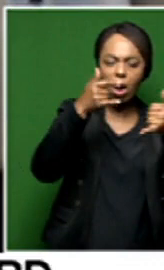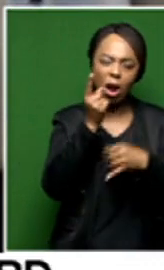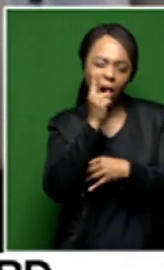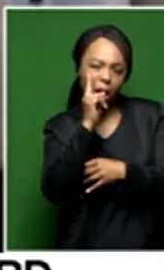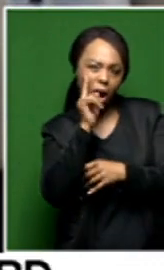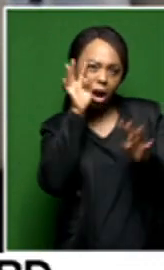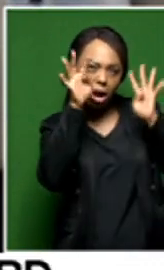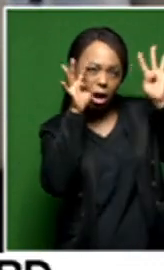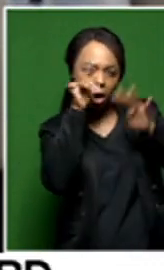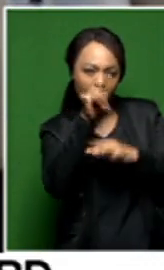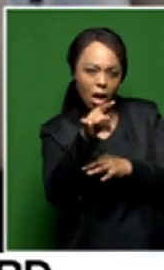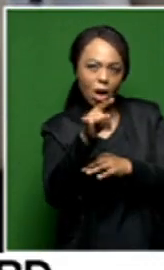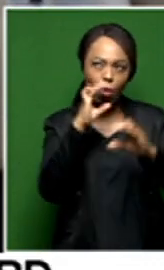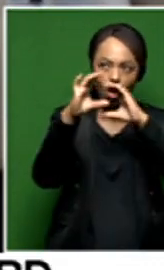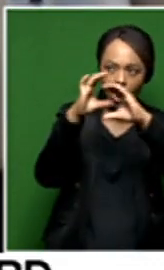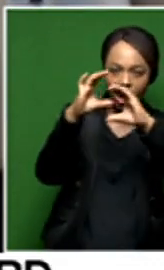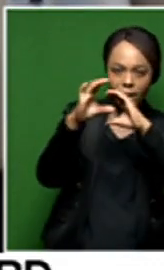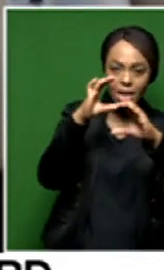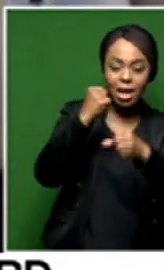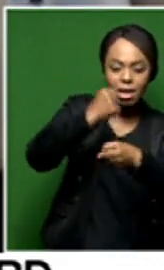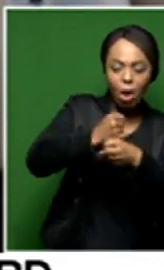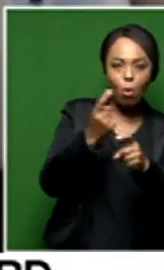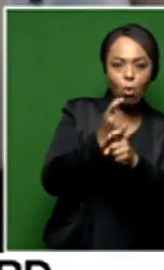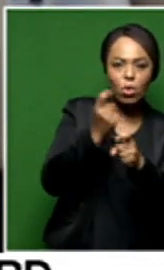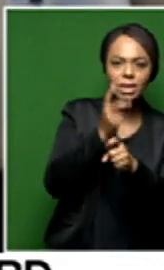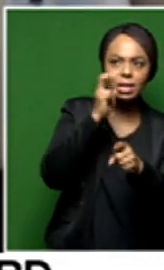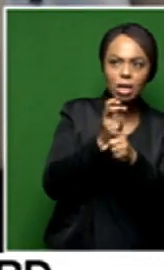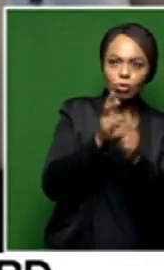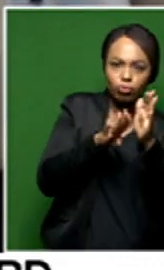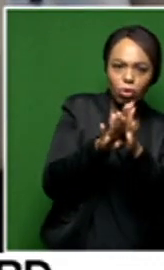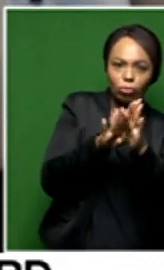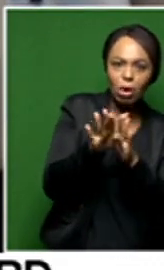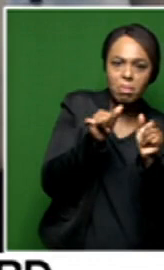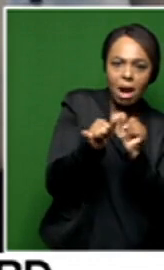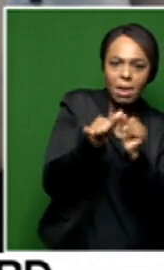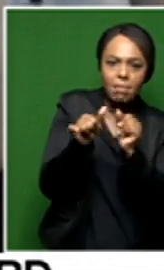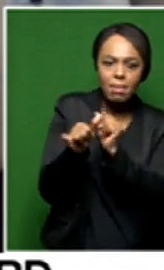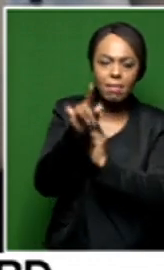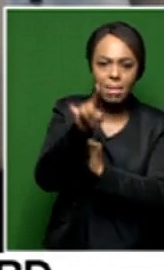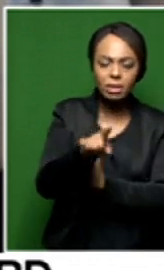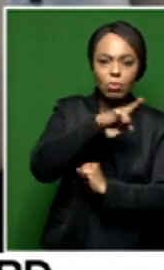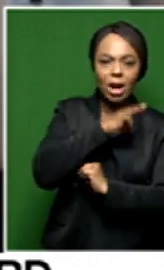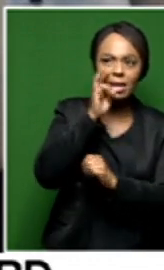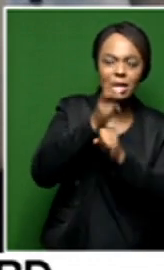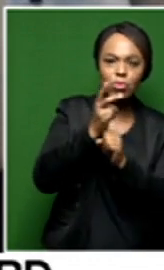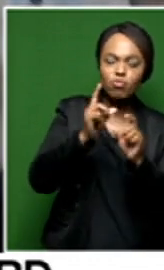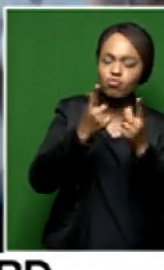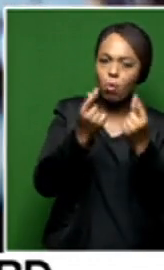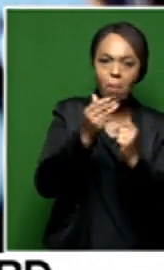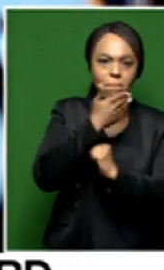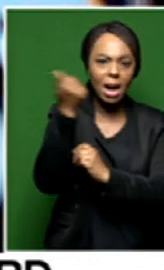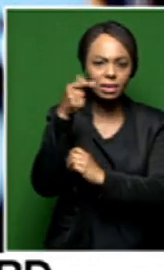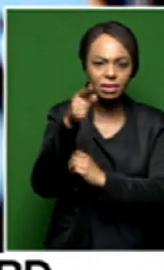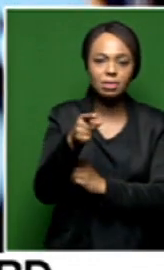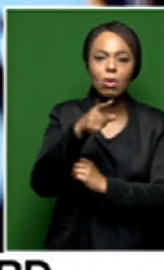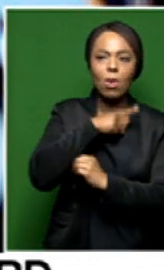brand communication. And so every year you have to step up your game. You have to get better if you want to walk away with one of those coveted Loeries trophies. And when